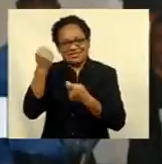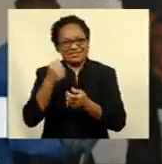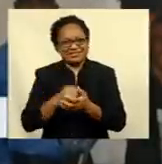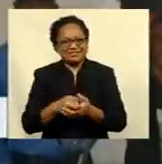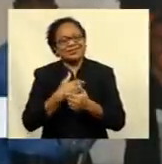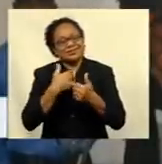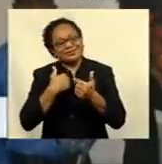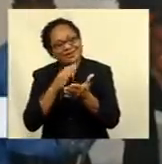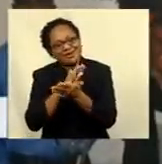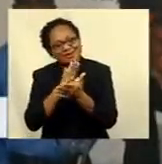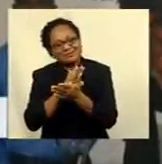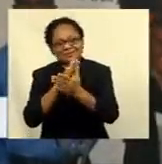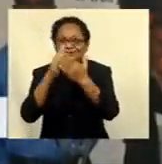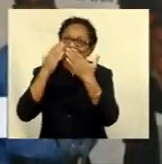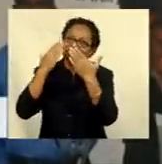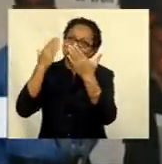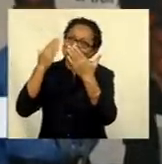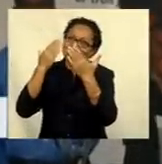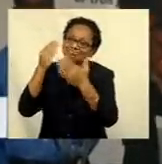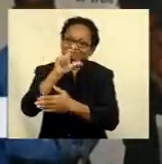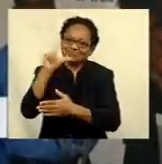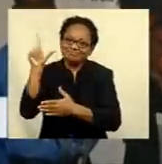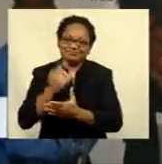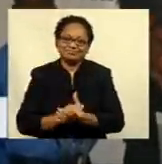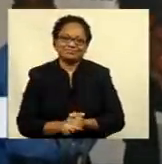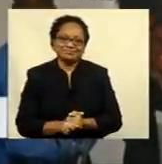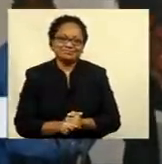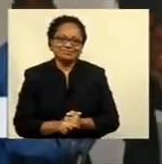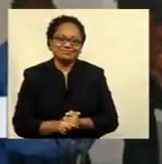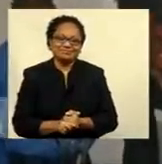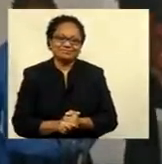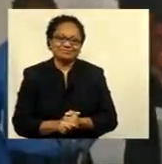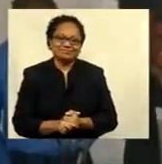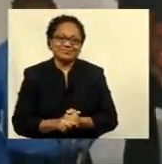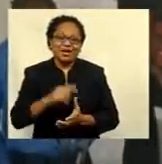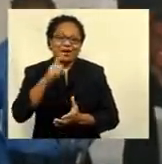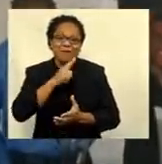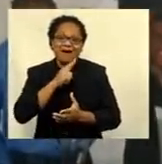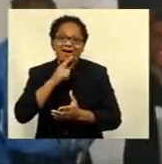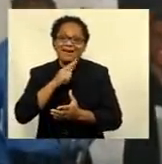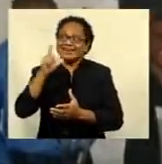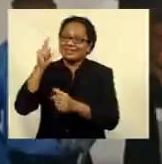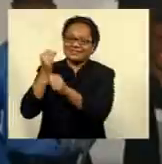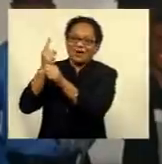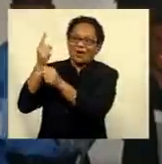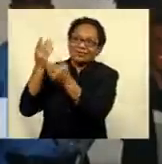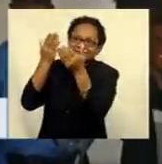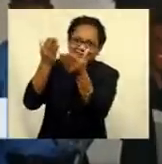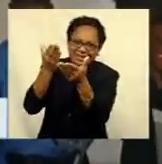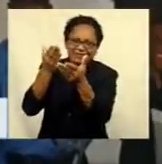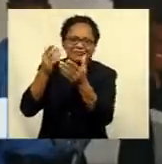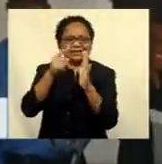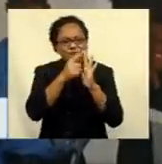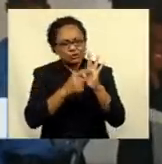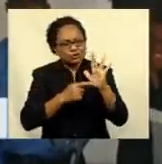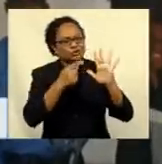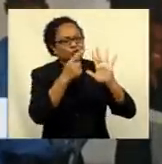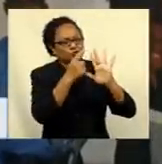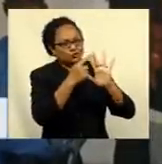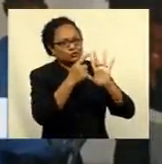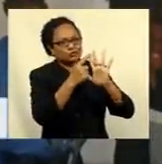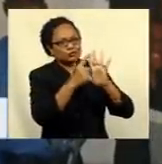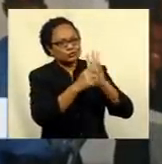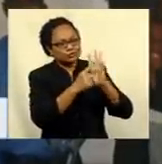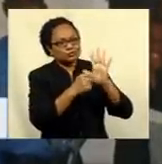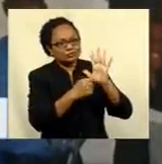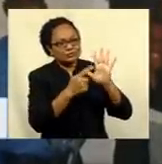Lord that they give Chuita the strength, and we can't